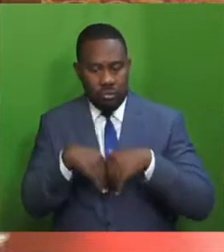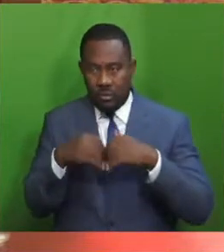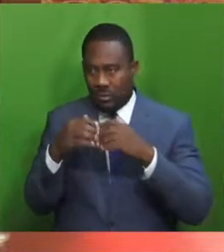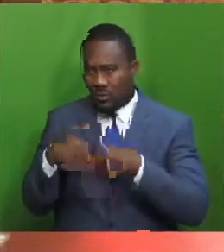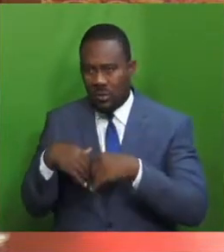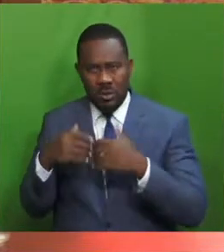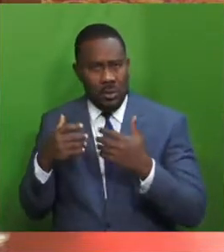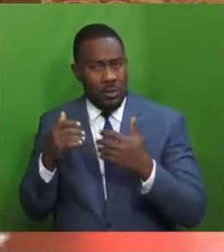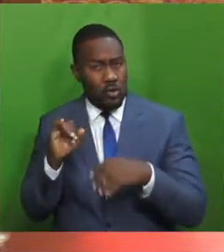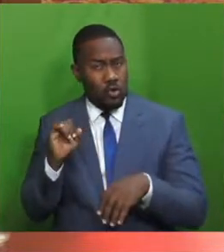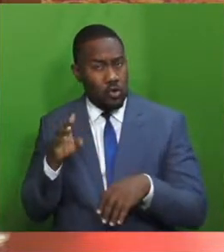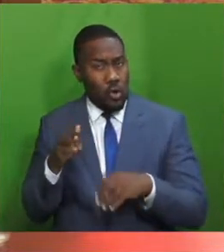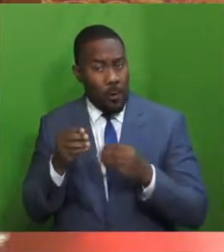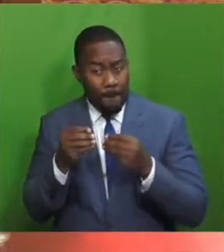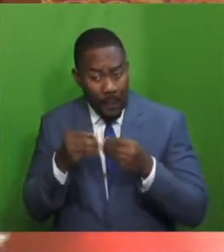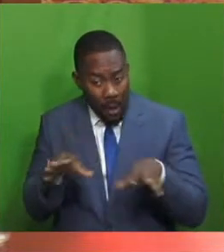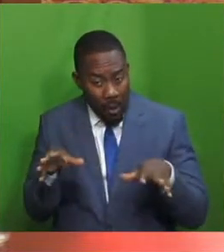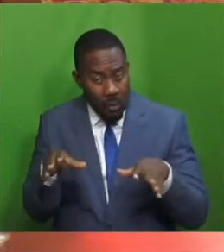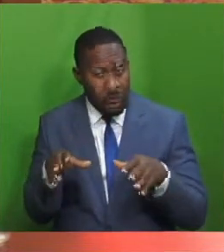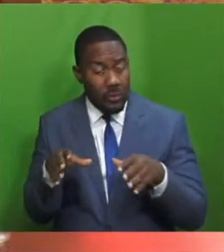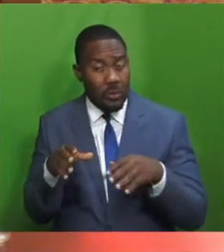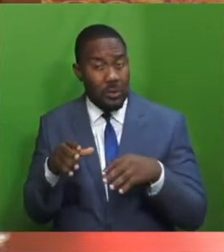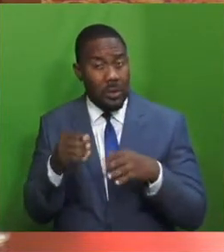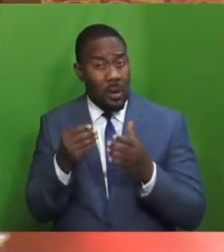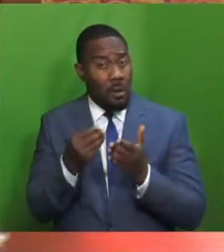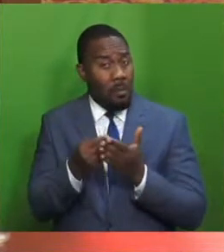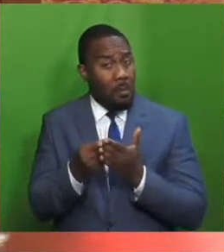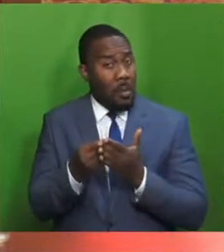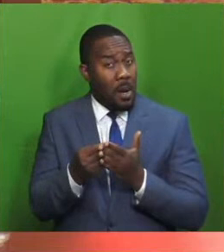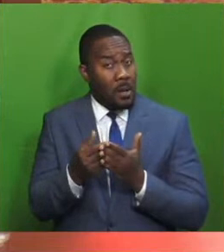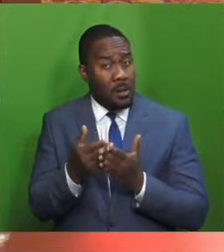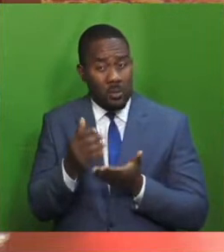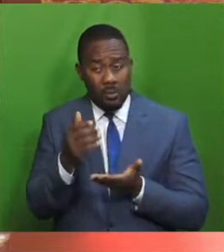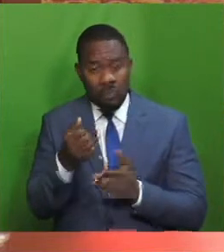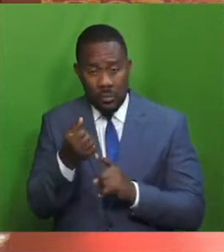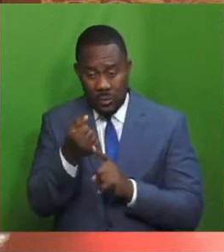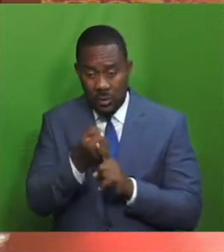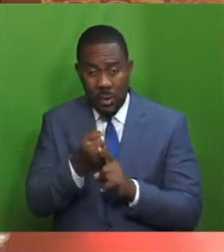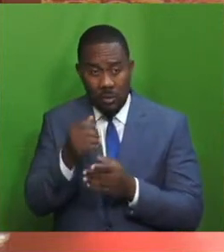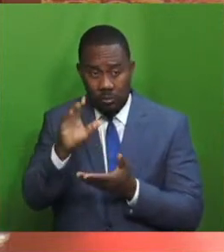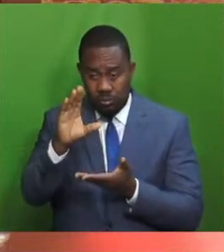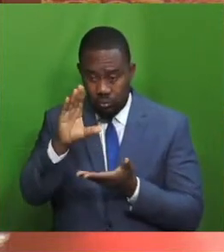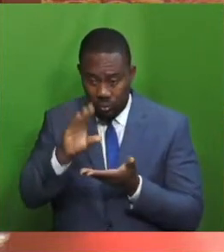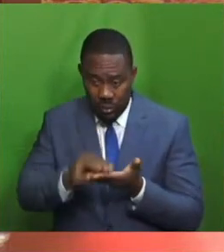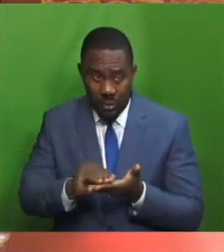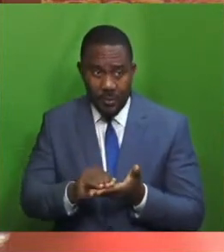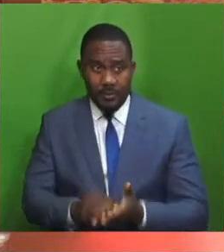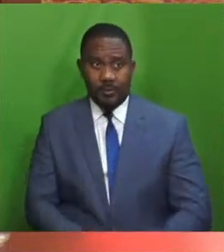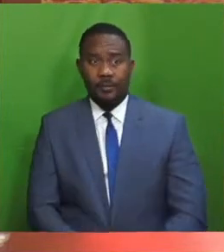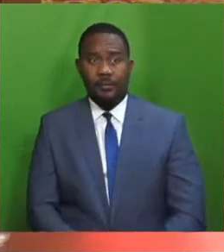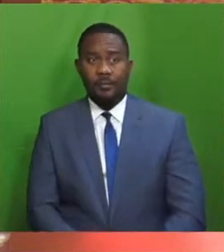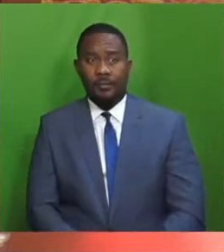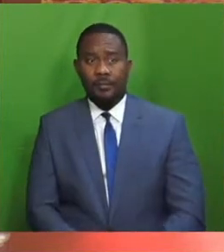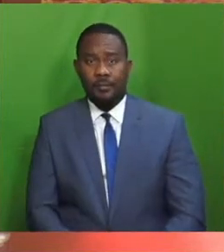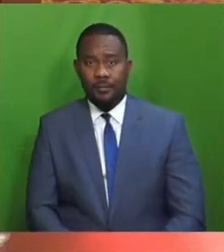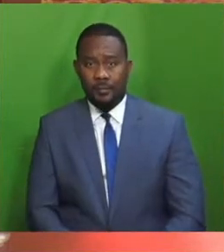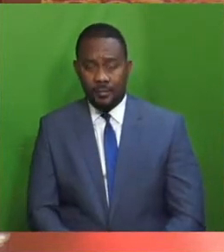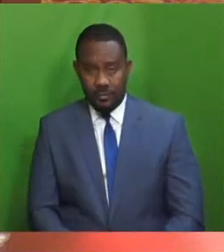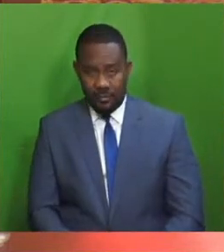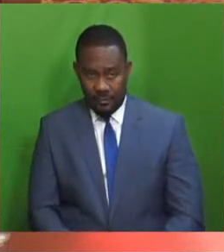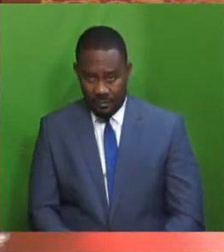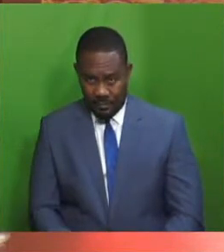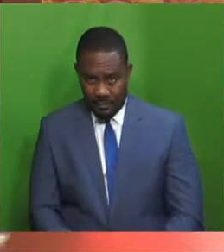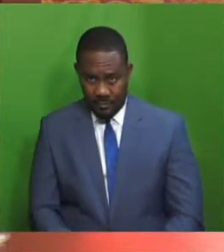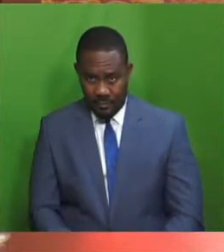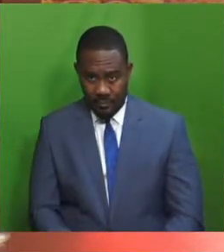job losses and reduced incomes for many people, especially those in the private and informal sectors. Mr. Speaker, this is